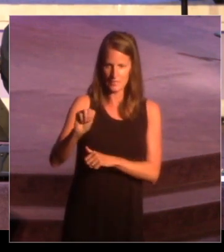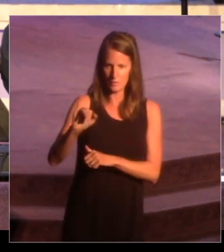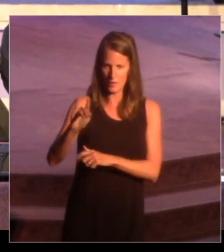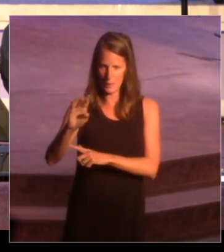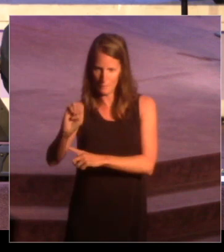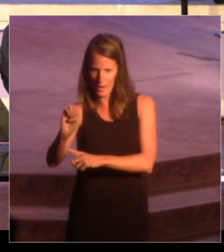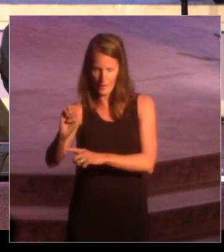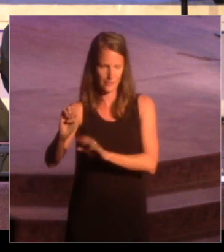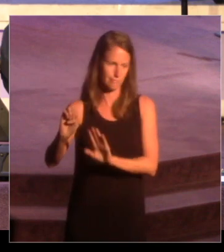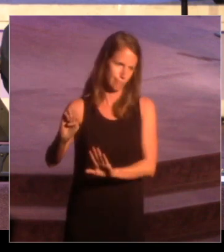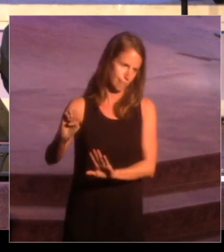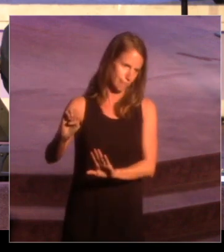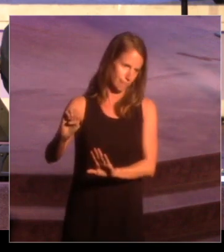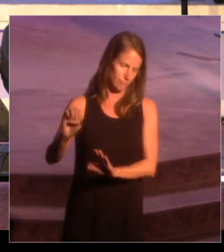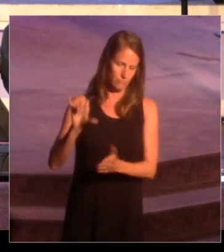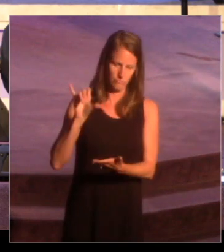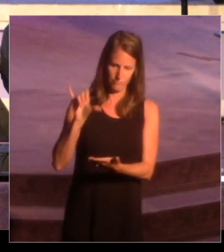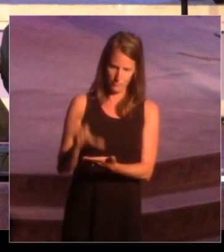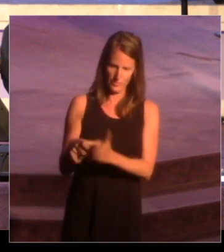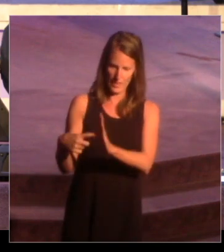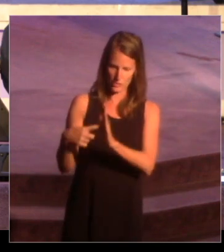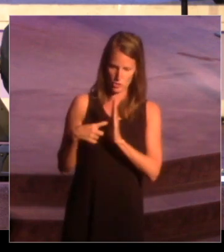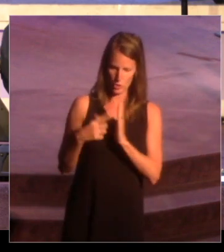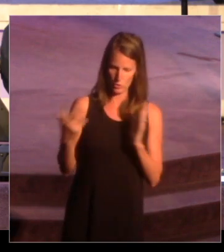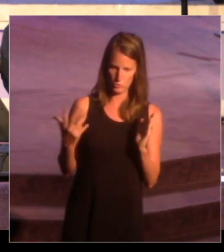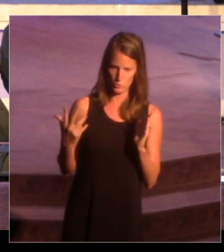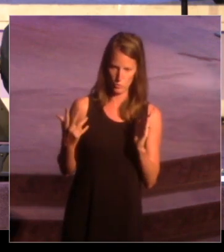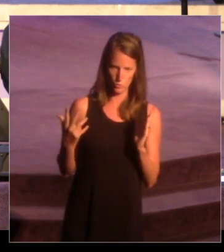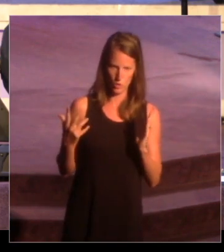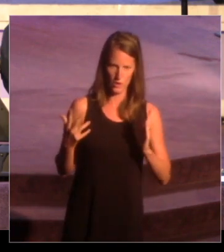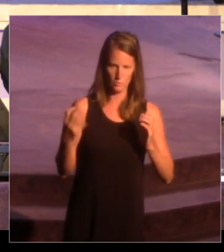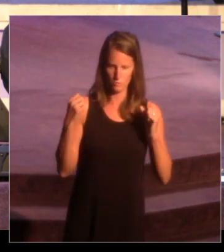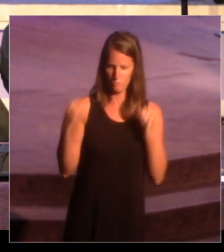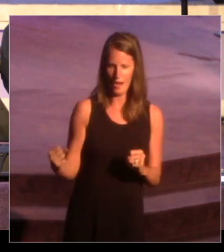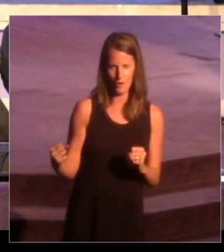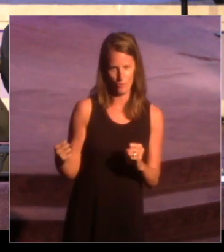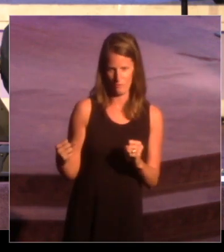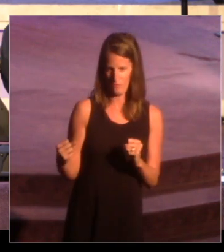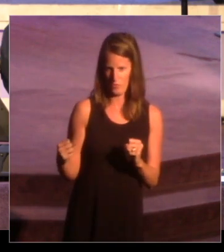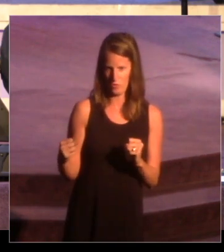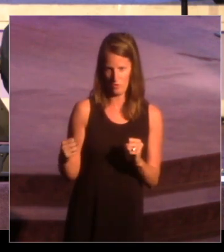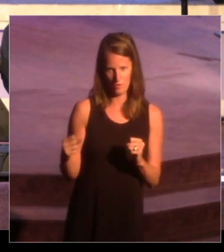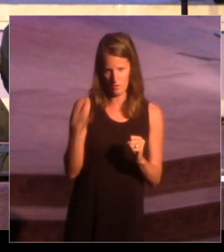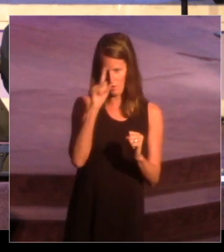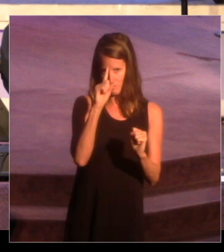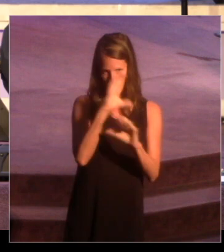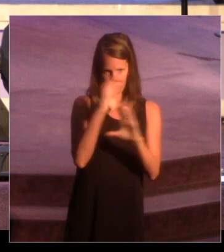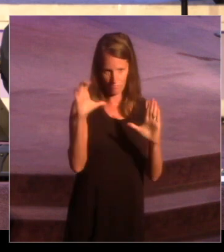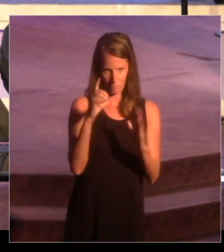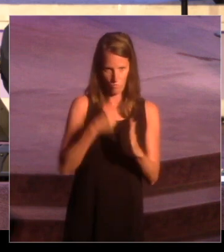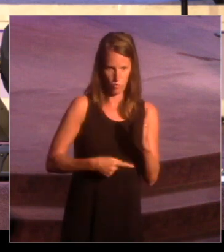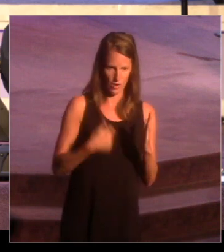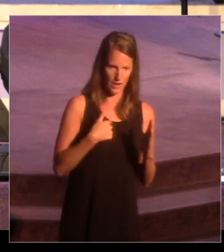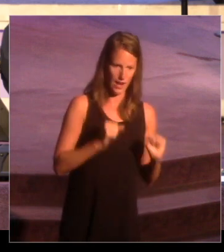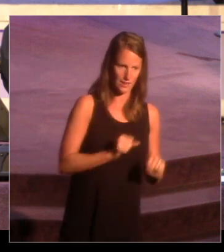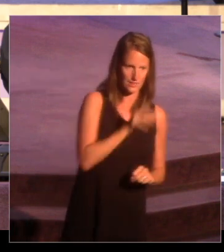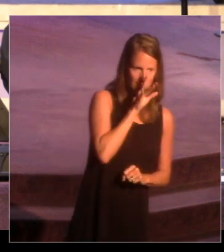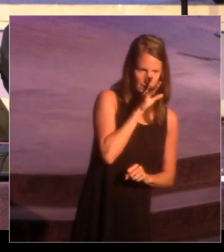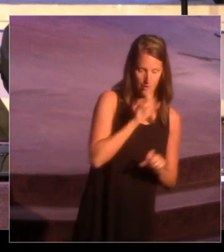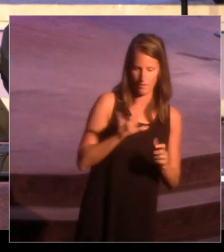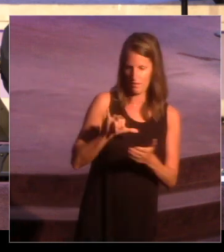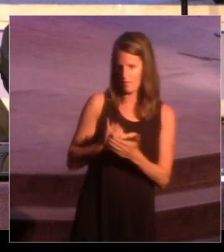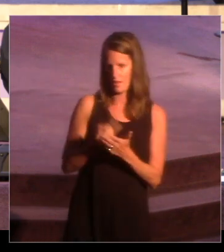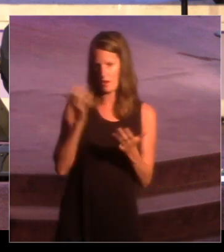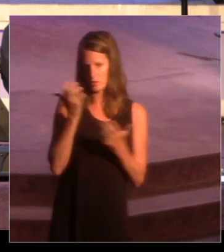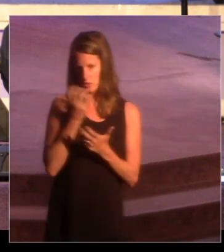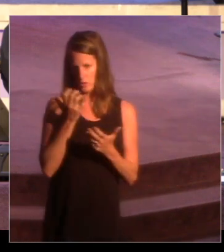you guys. What that symbolizes, that picture is going to be far more powerful than anything that I have to say. So that was incredible.